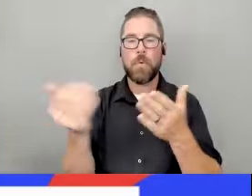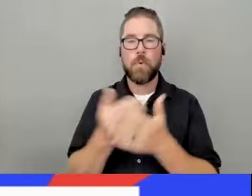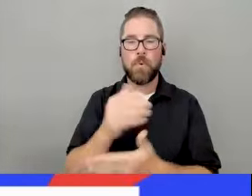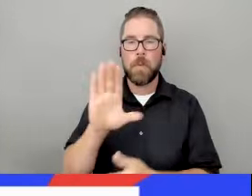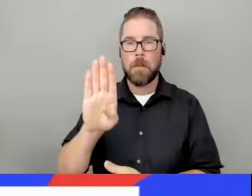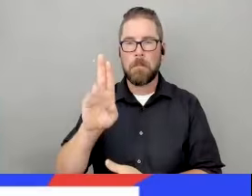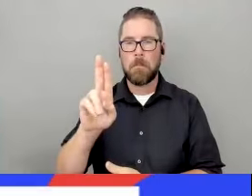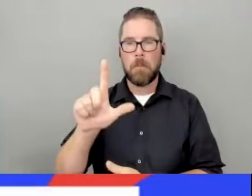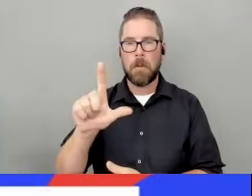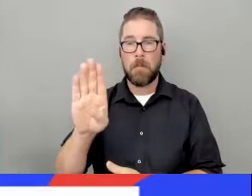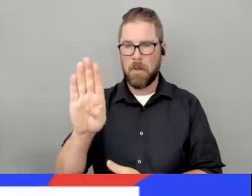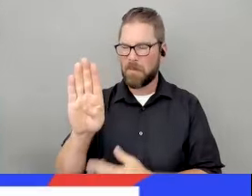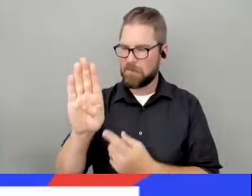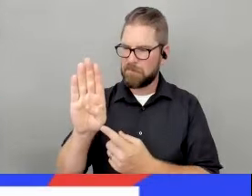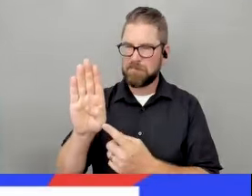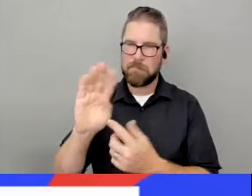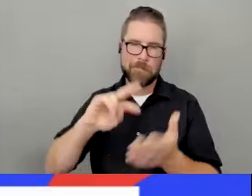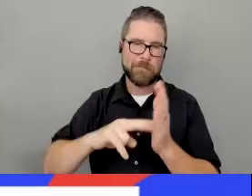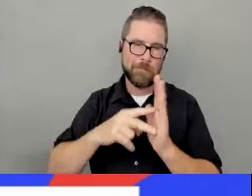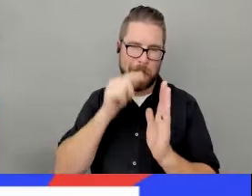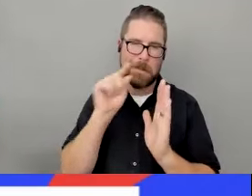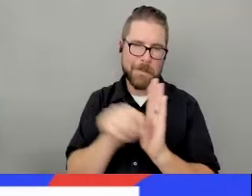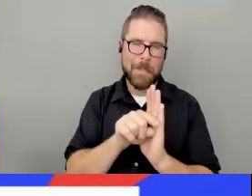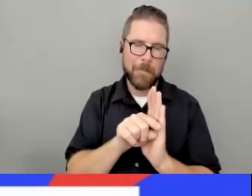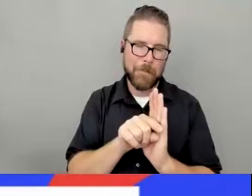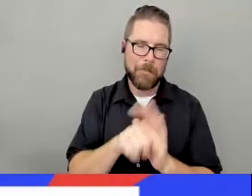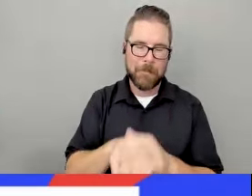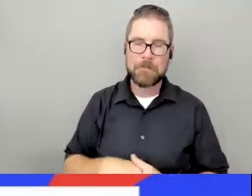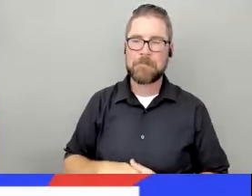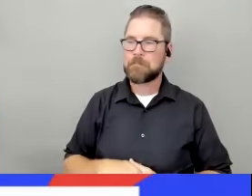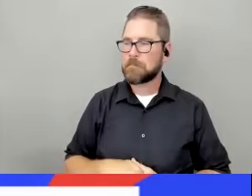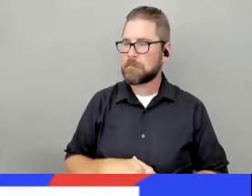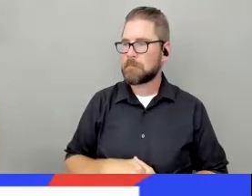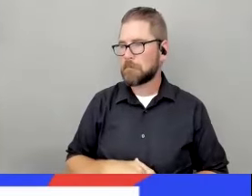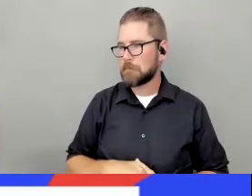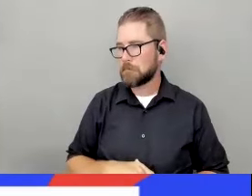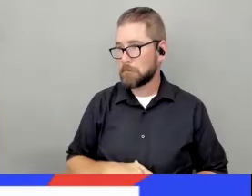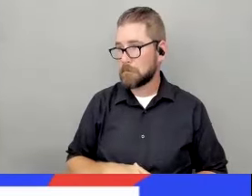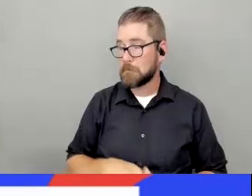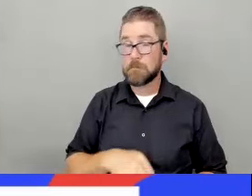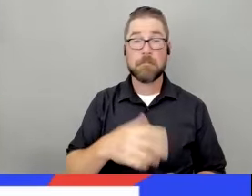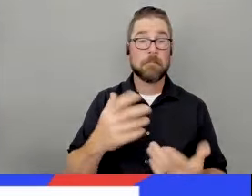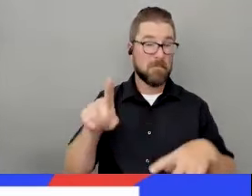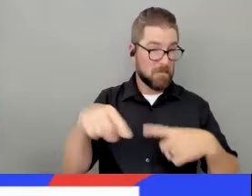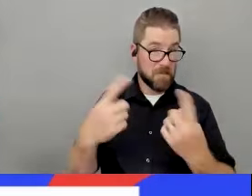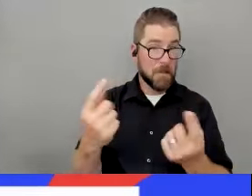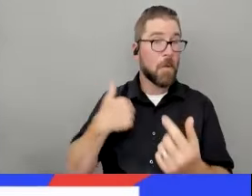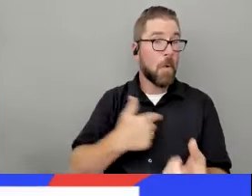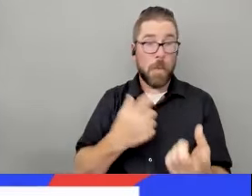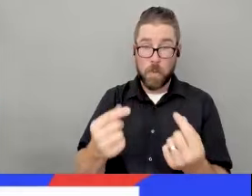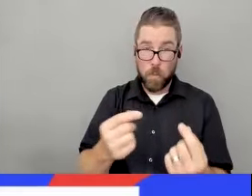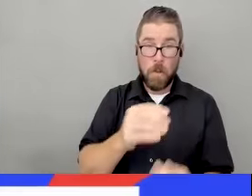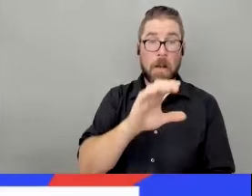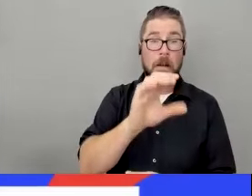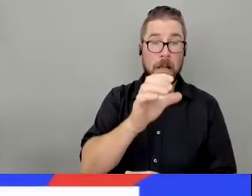they call it a bulb. So what we've done here so far is from the Canvas assignment page, we've entered Play